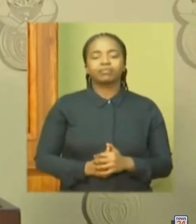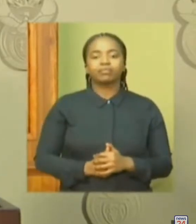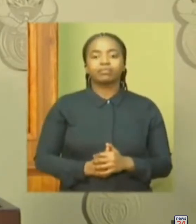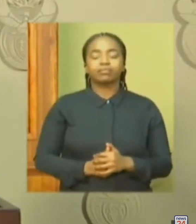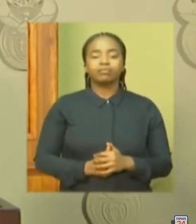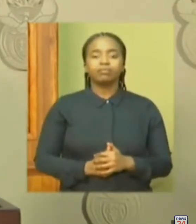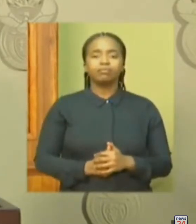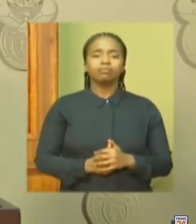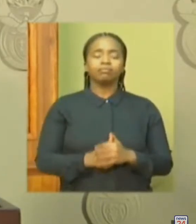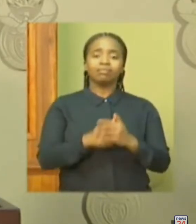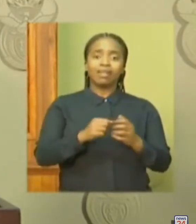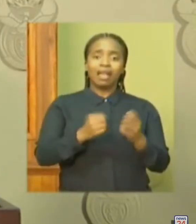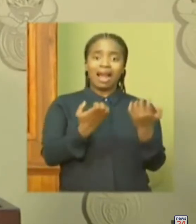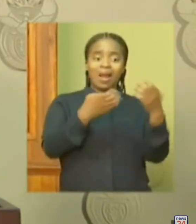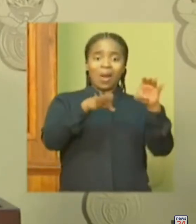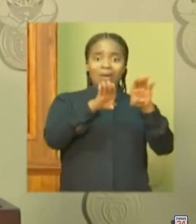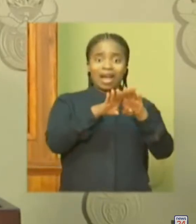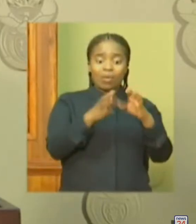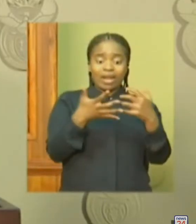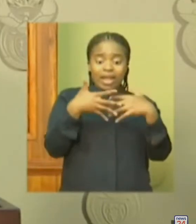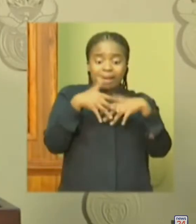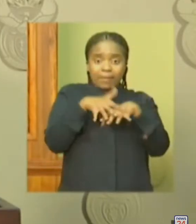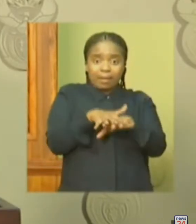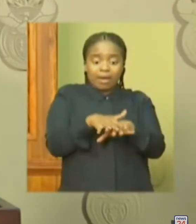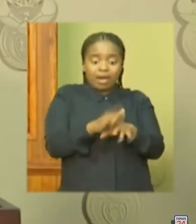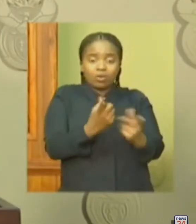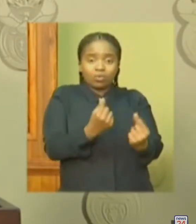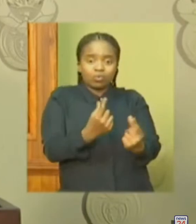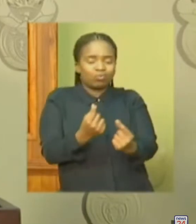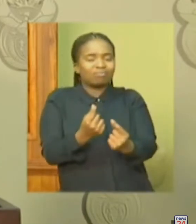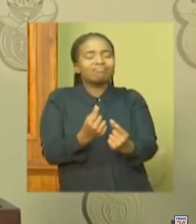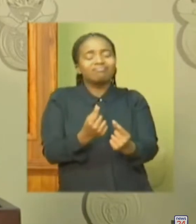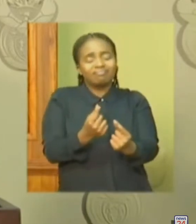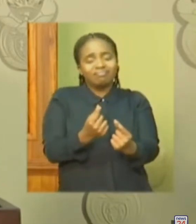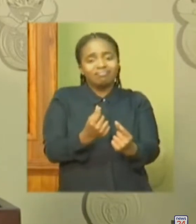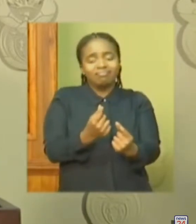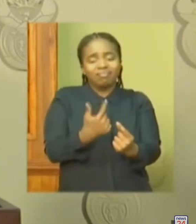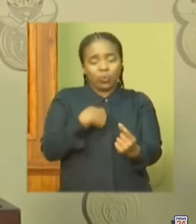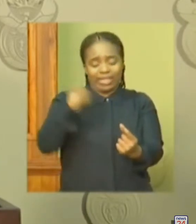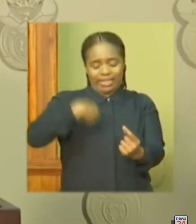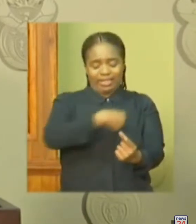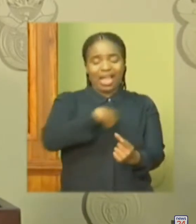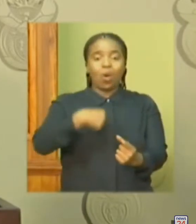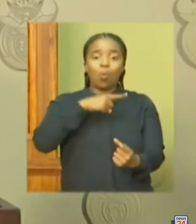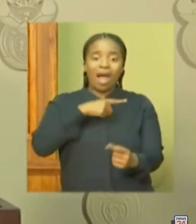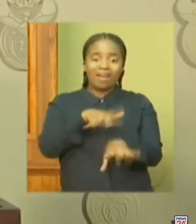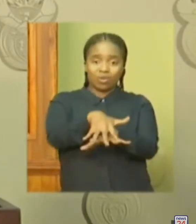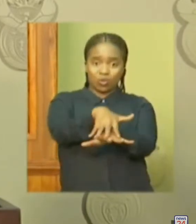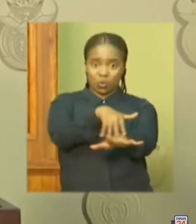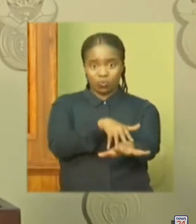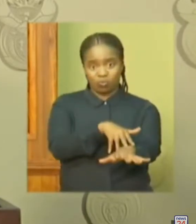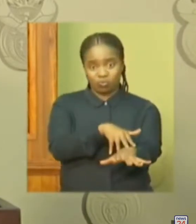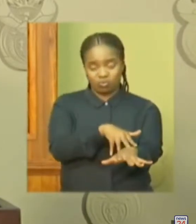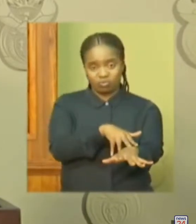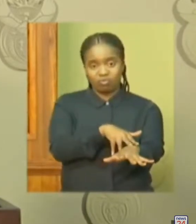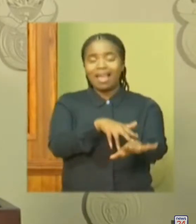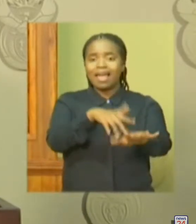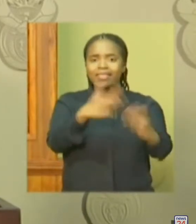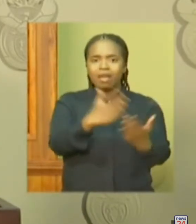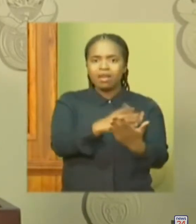Implementation has sometimes been slow, and enforcement has sometimes